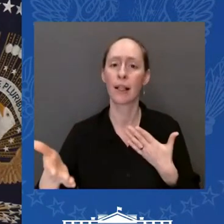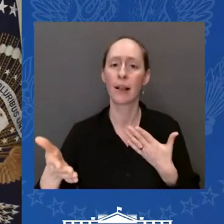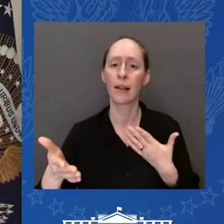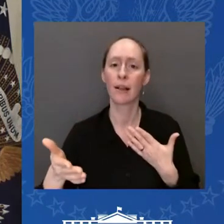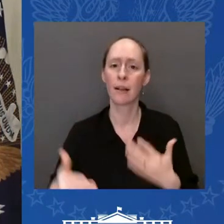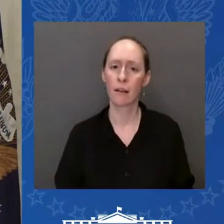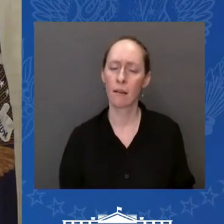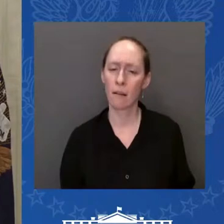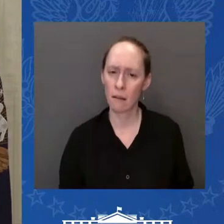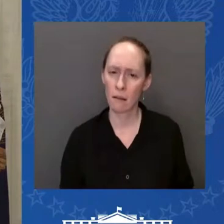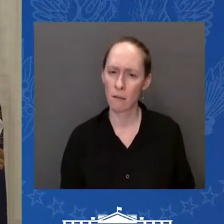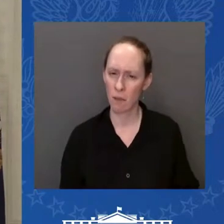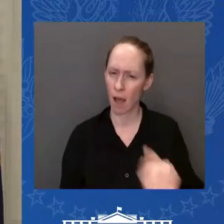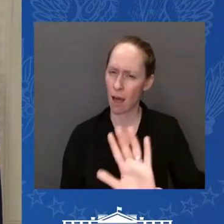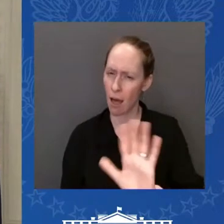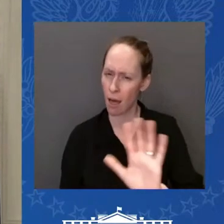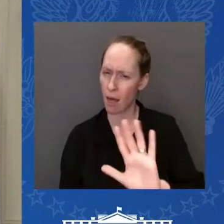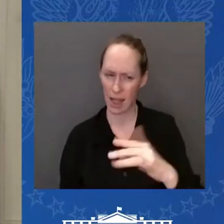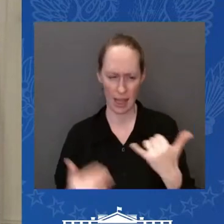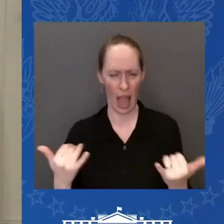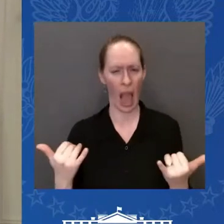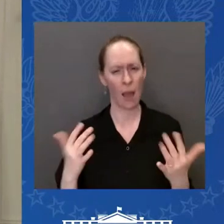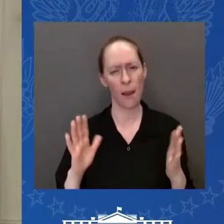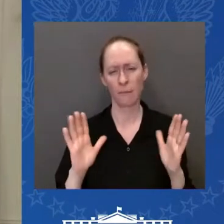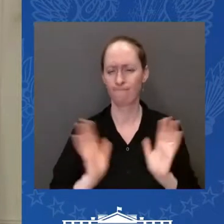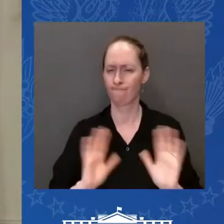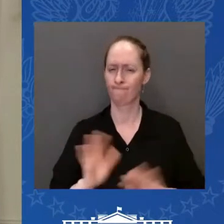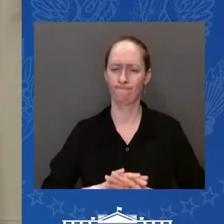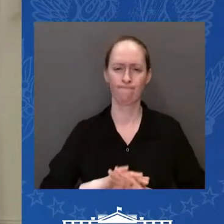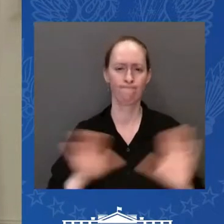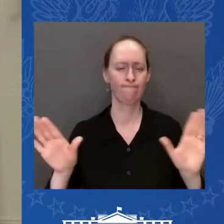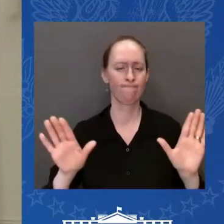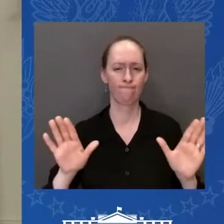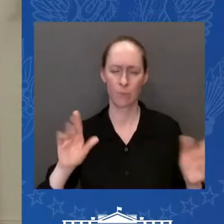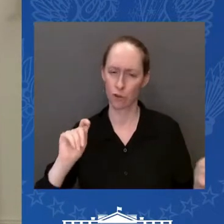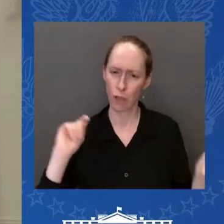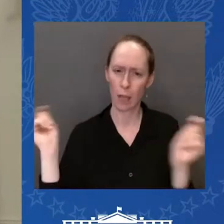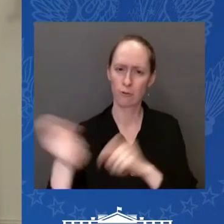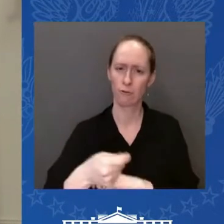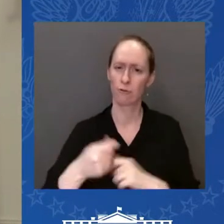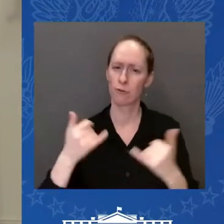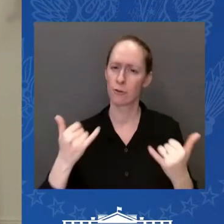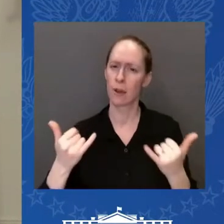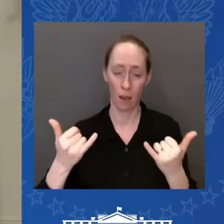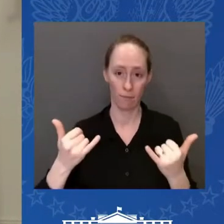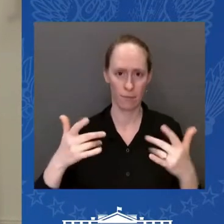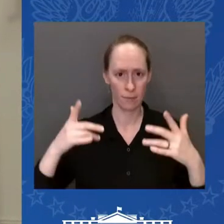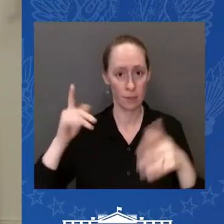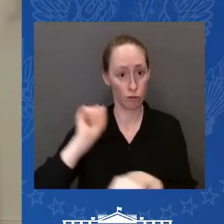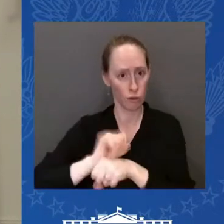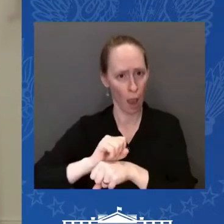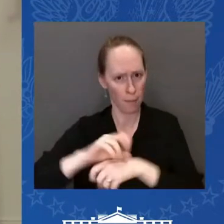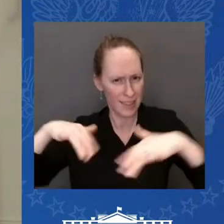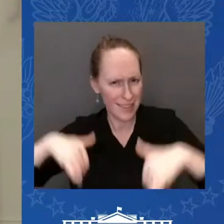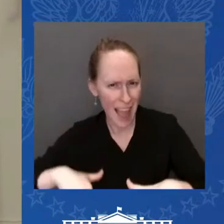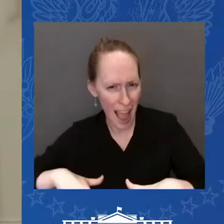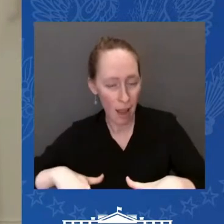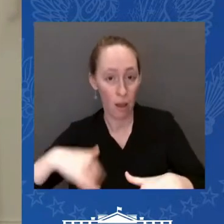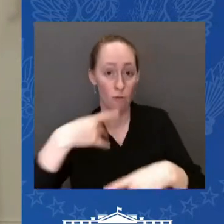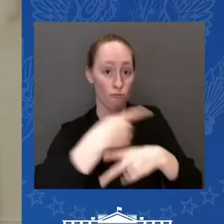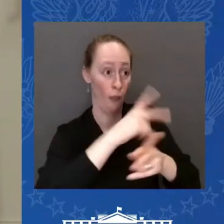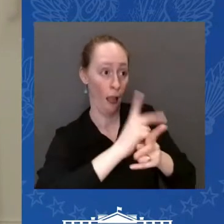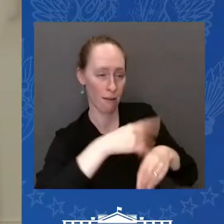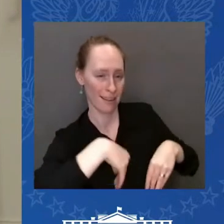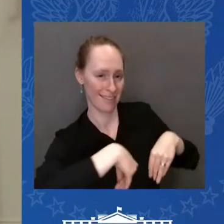we're changing it. As I said, we're going to export product, not jobs. With your support, I signed the law of the American Rescue Plan to deliver